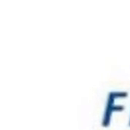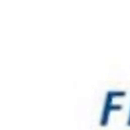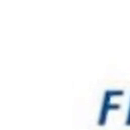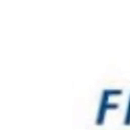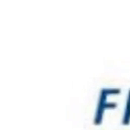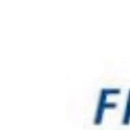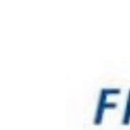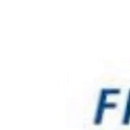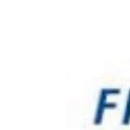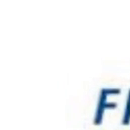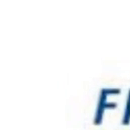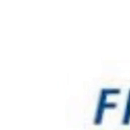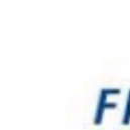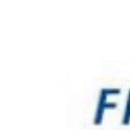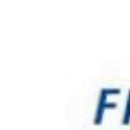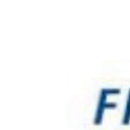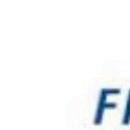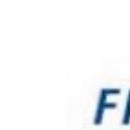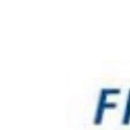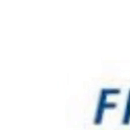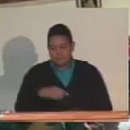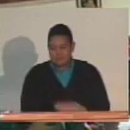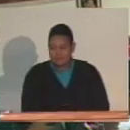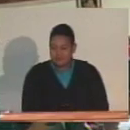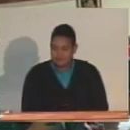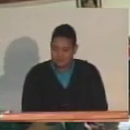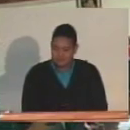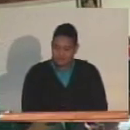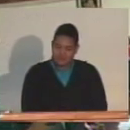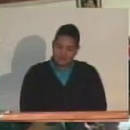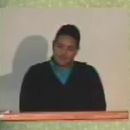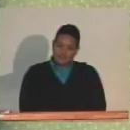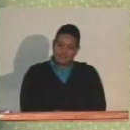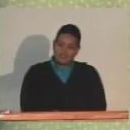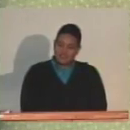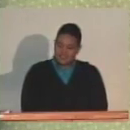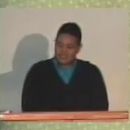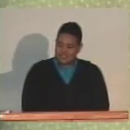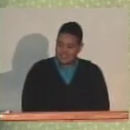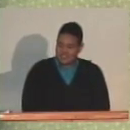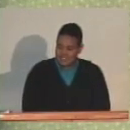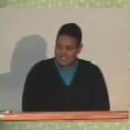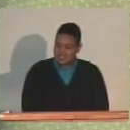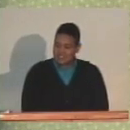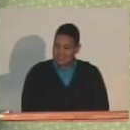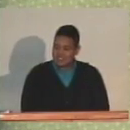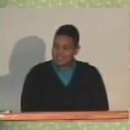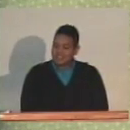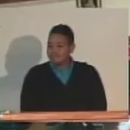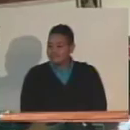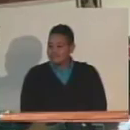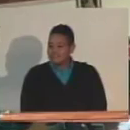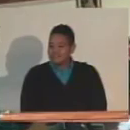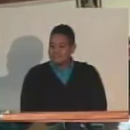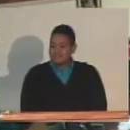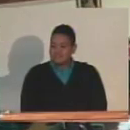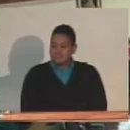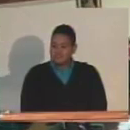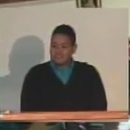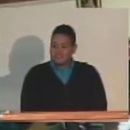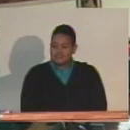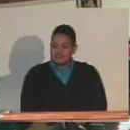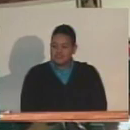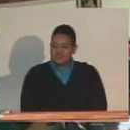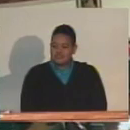appeals tribunal established by the legislation. The amendments also harmonize procedures related to unclaimed balances with that of other